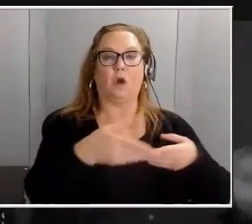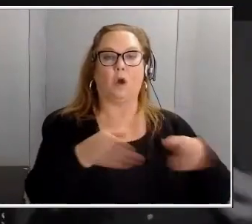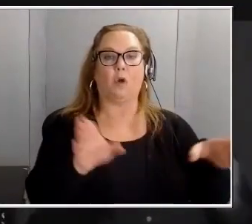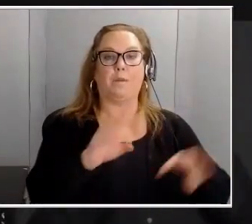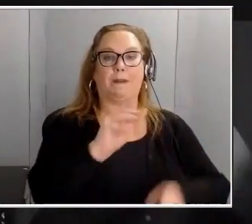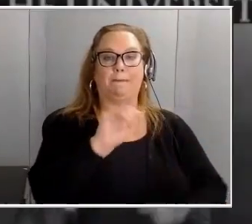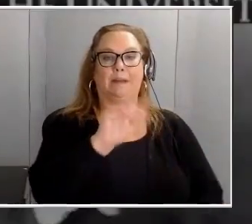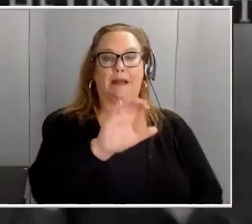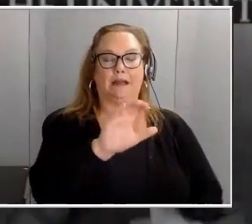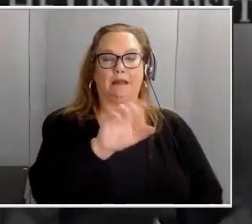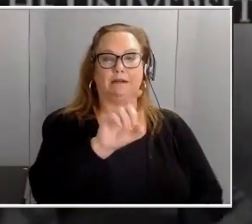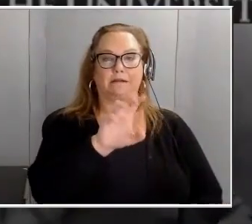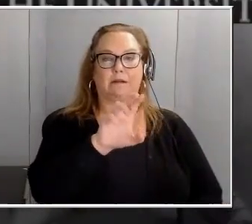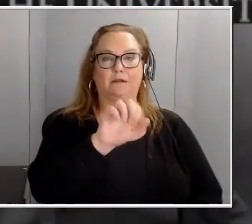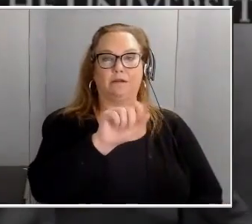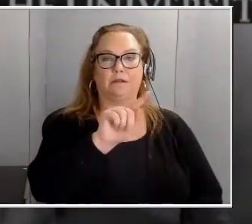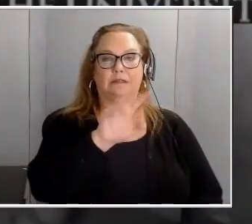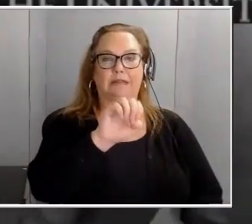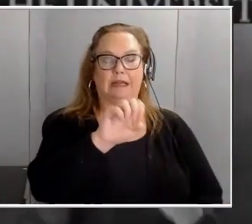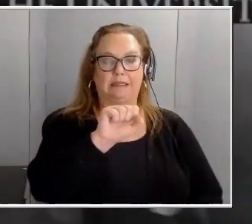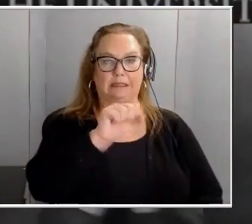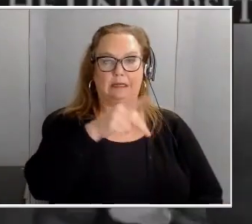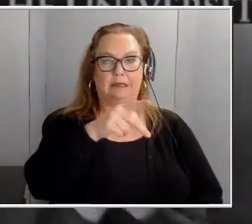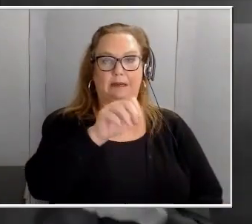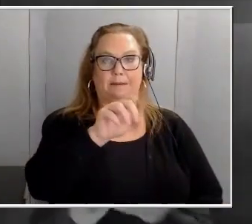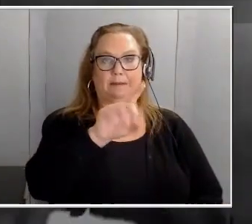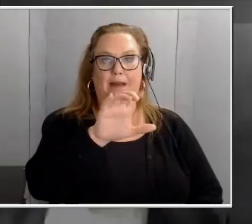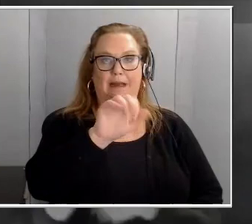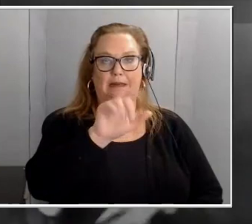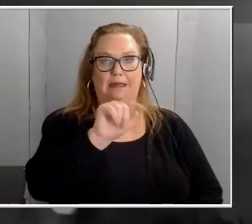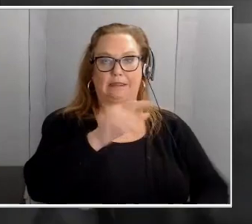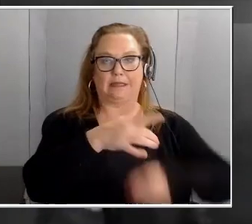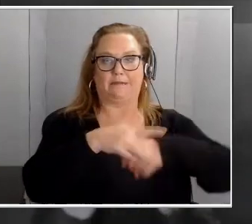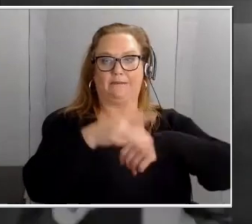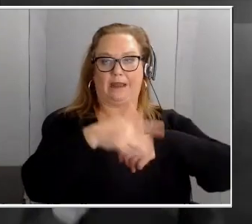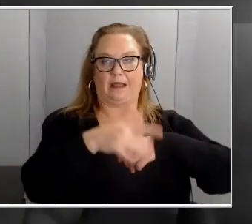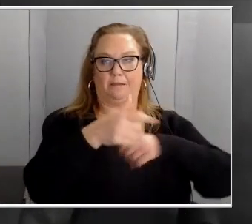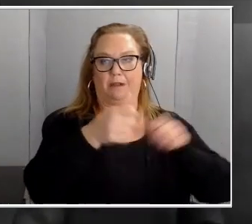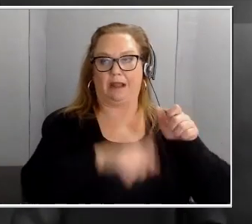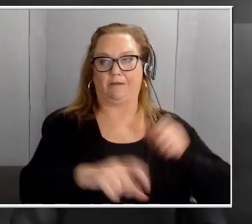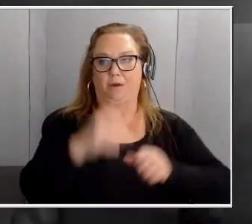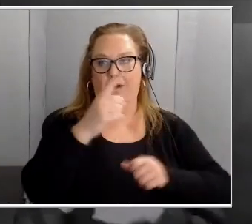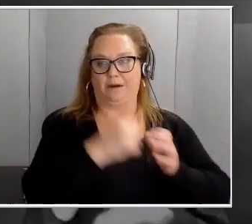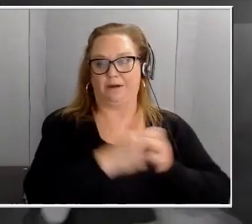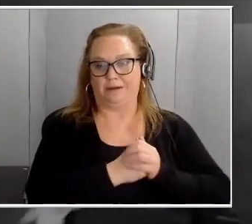with Dr. Stites podcast. Now everywhere podcasts are available.